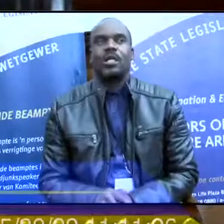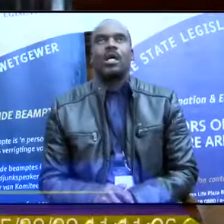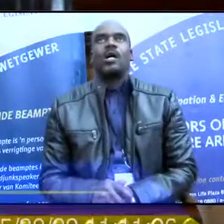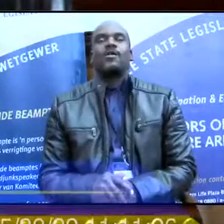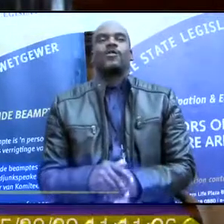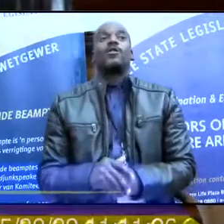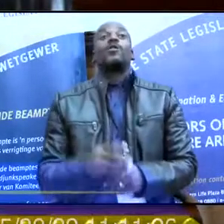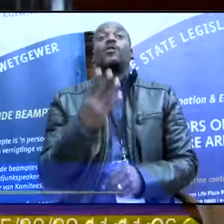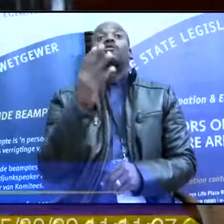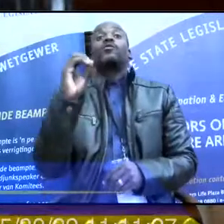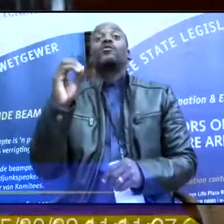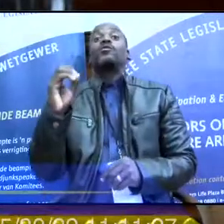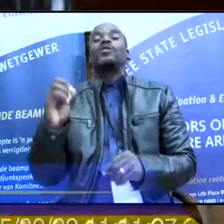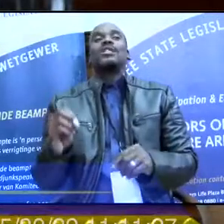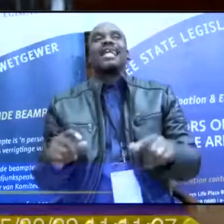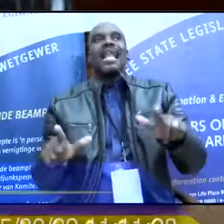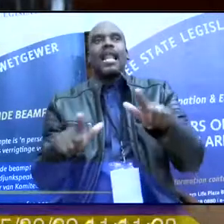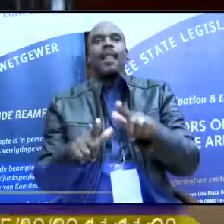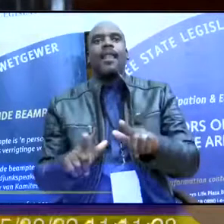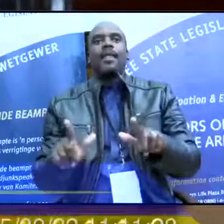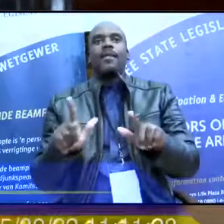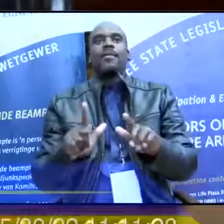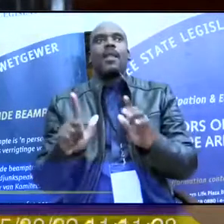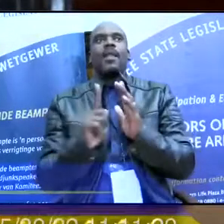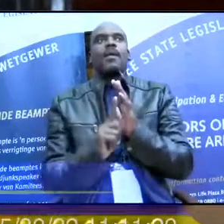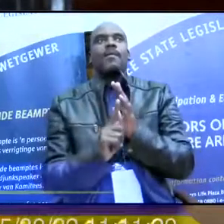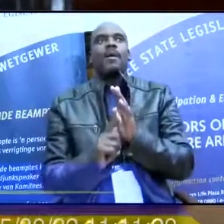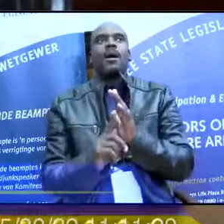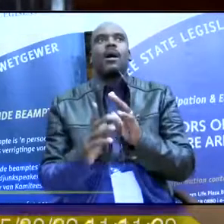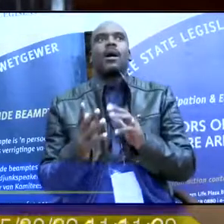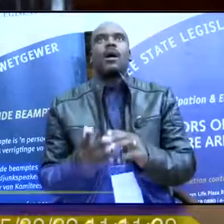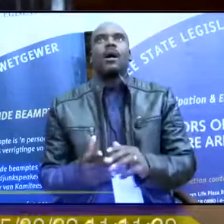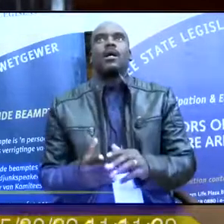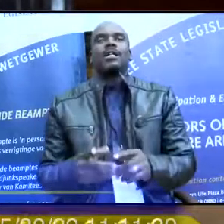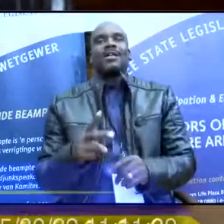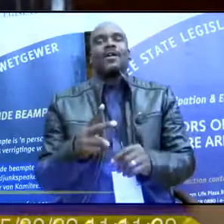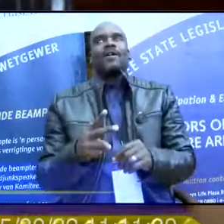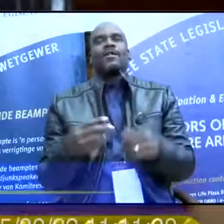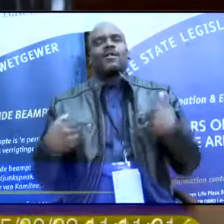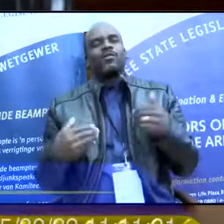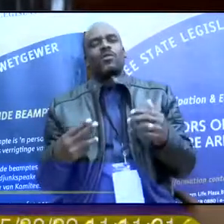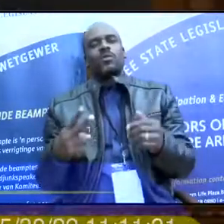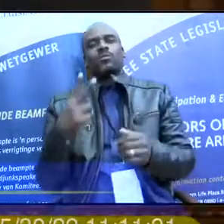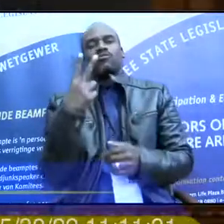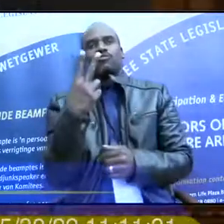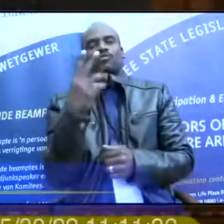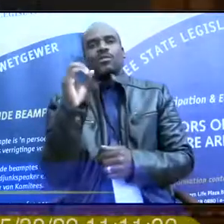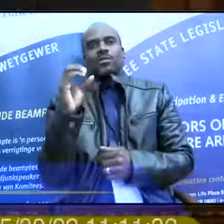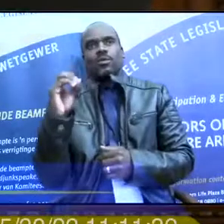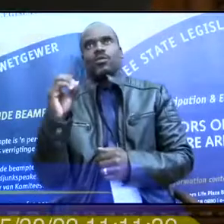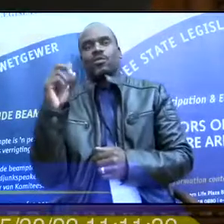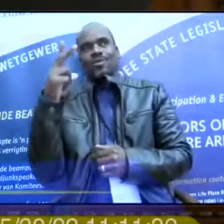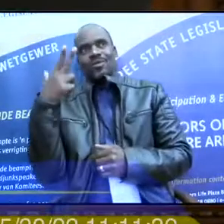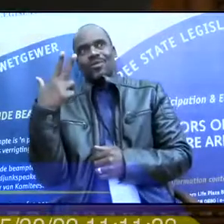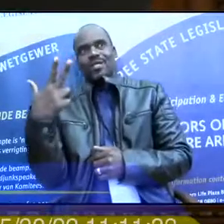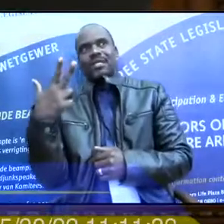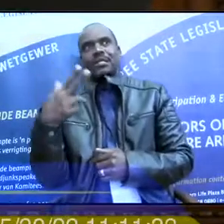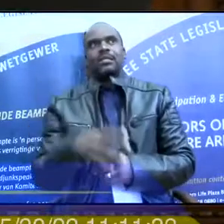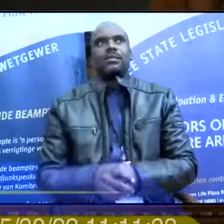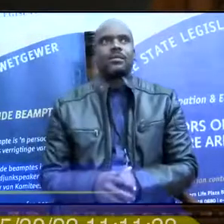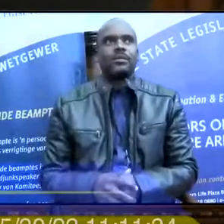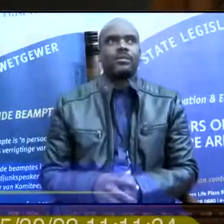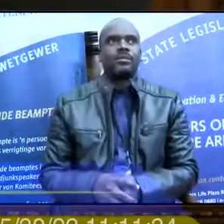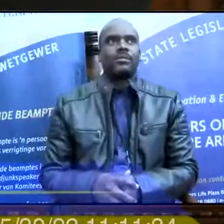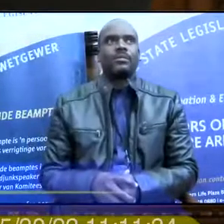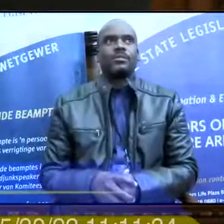service survey since 2008 while the expanded unemployment rate